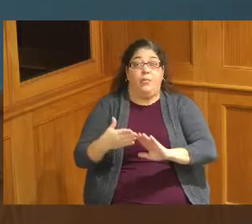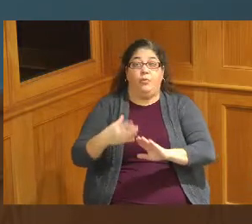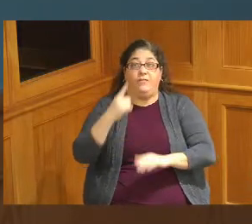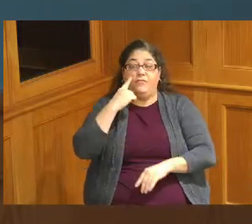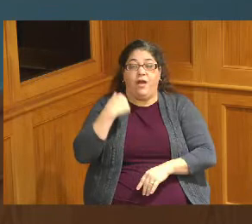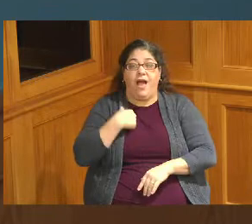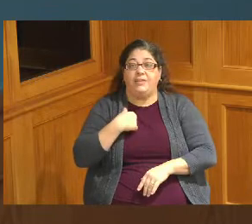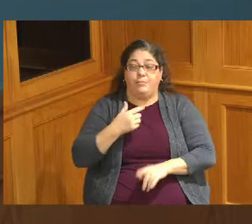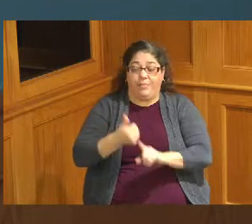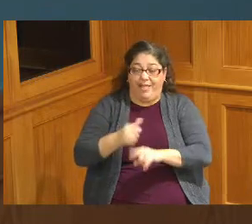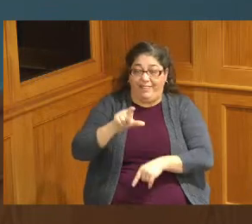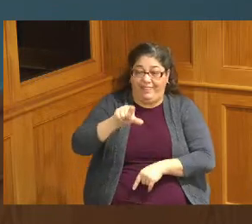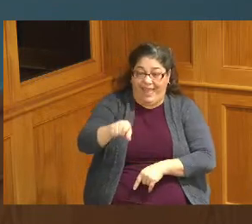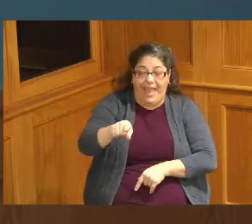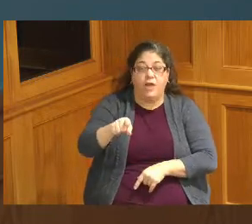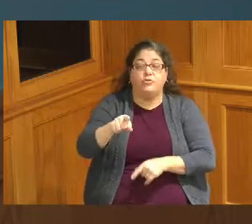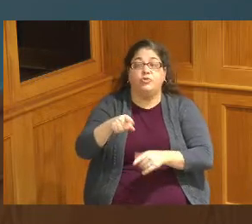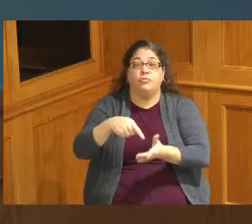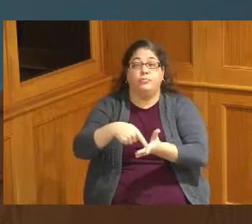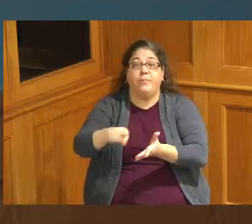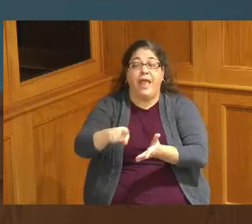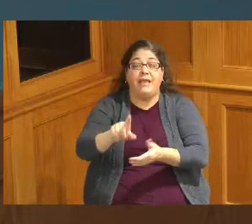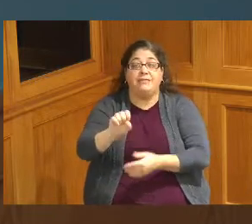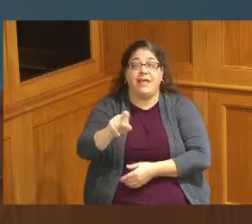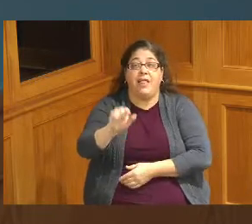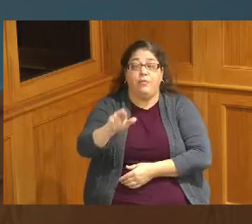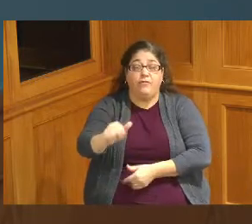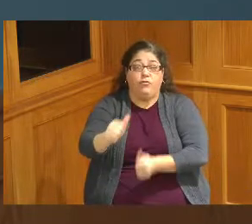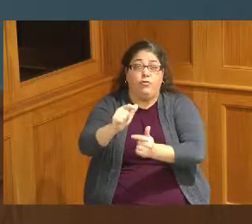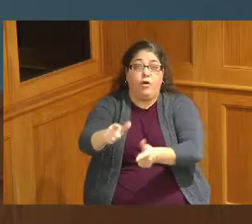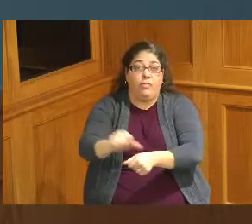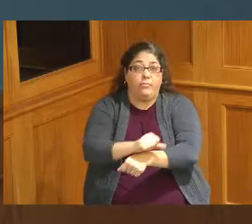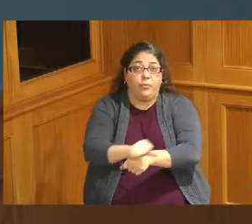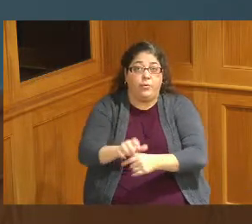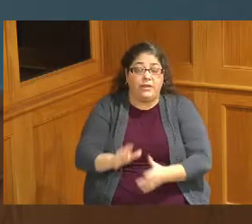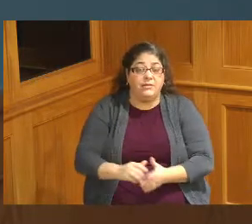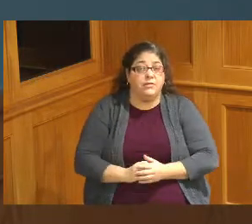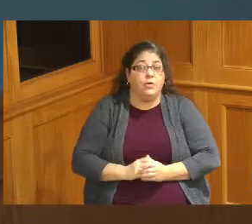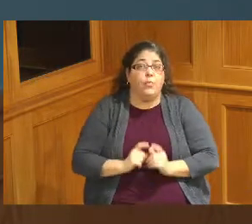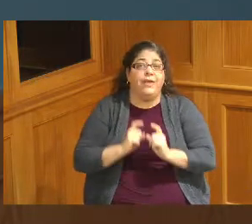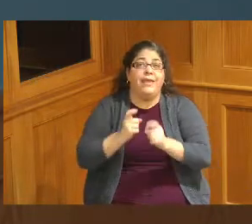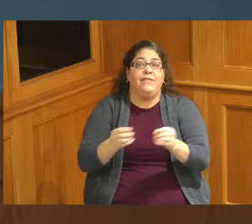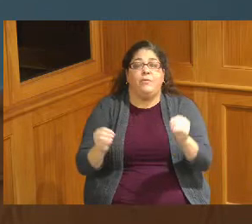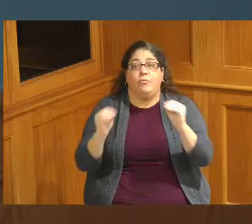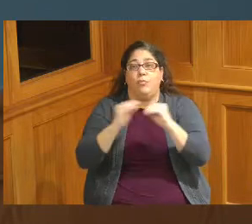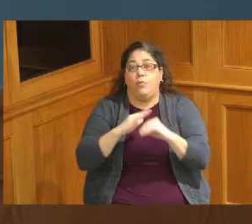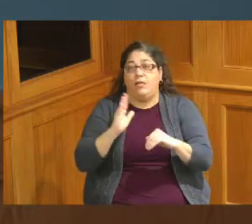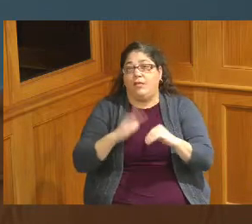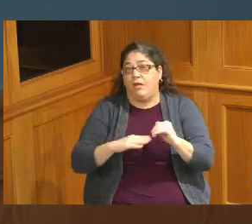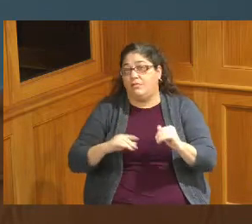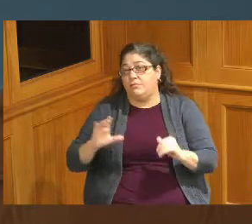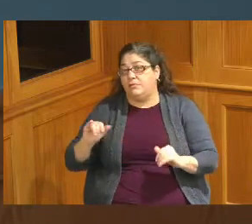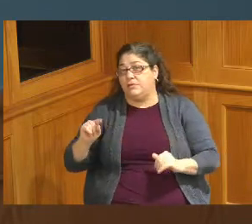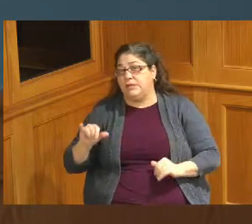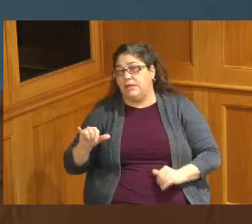operations, whatever it costs to pay their salaries and so forth. We give more than the city of Cincinnati.